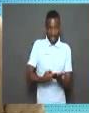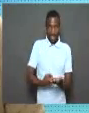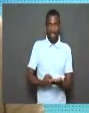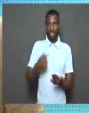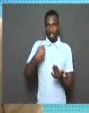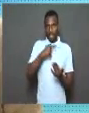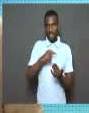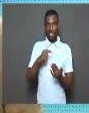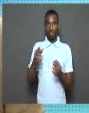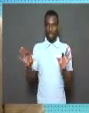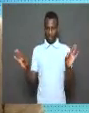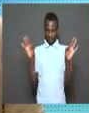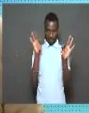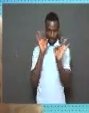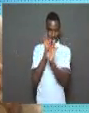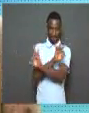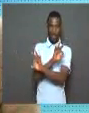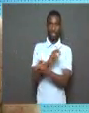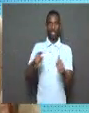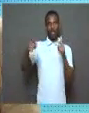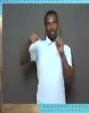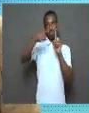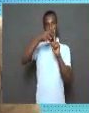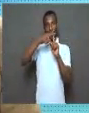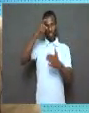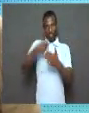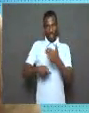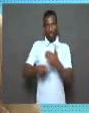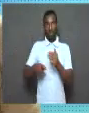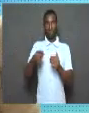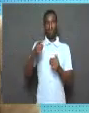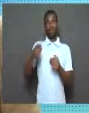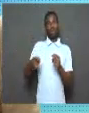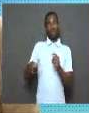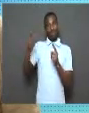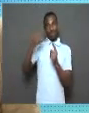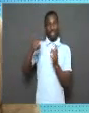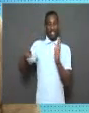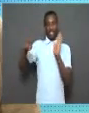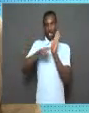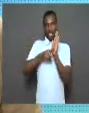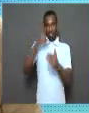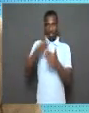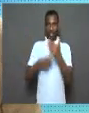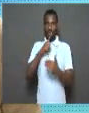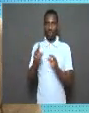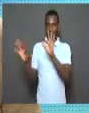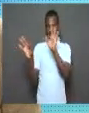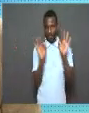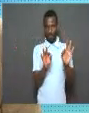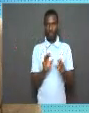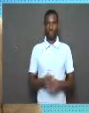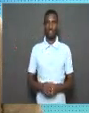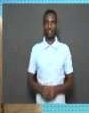Therefore, we replace the positive value for a negative value.